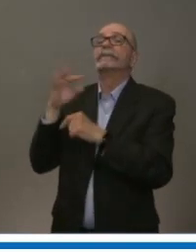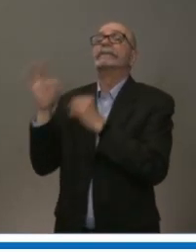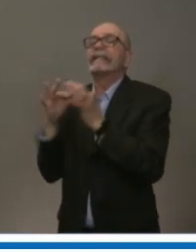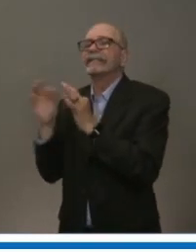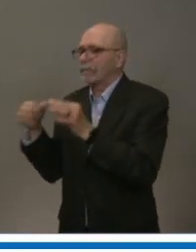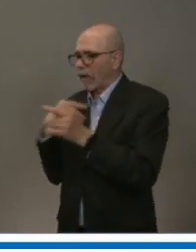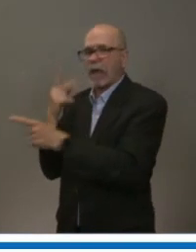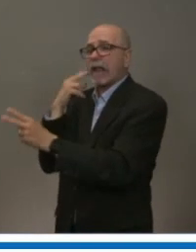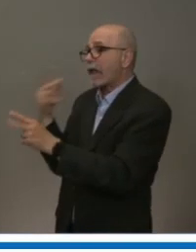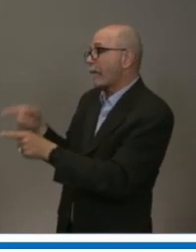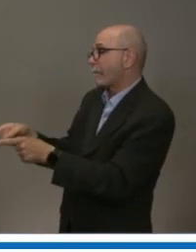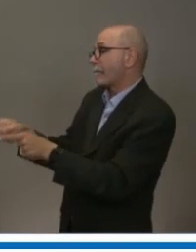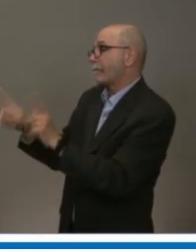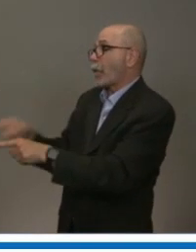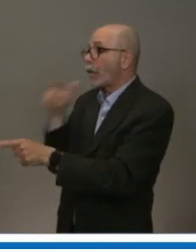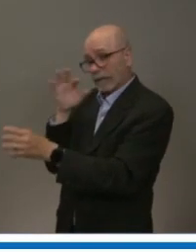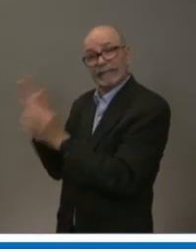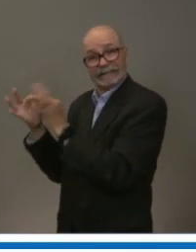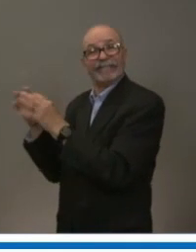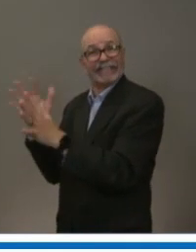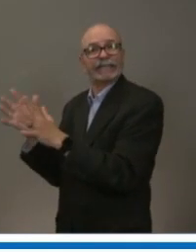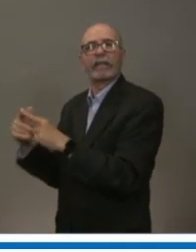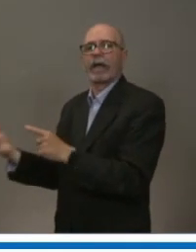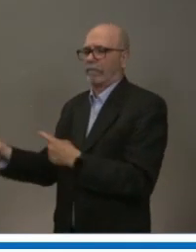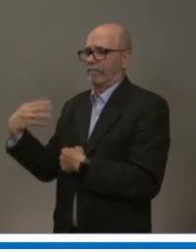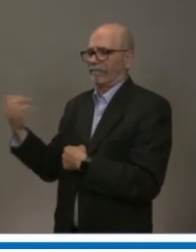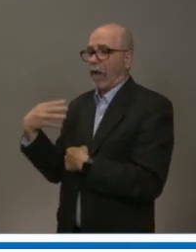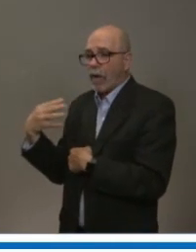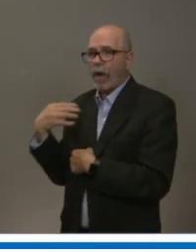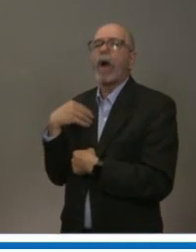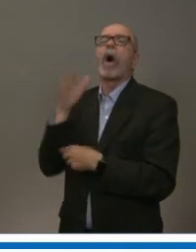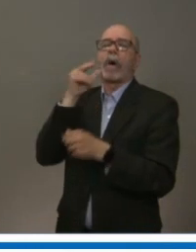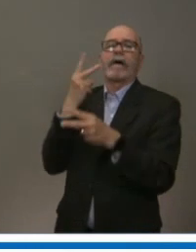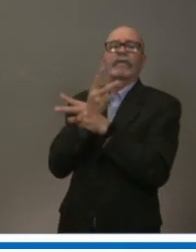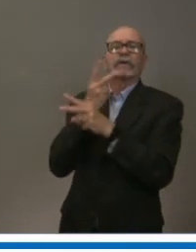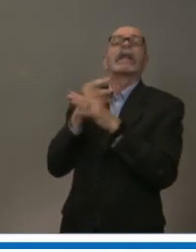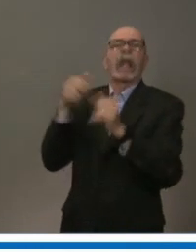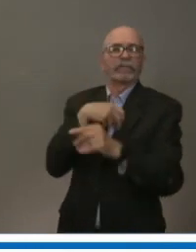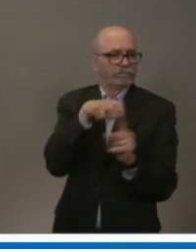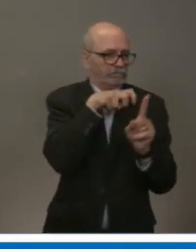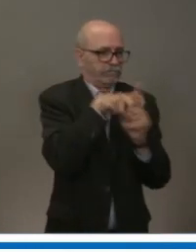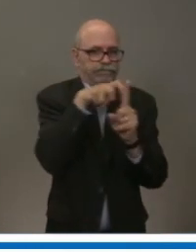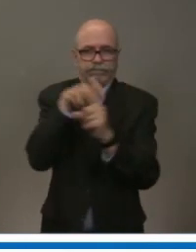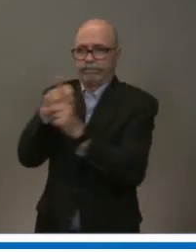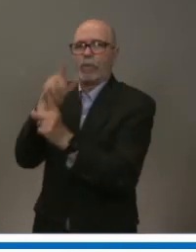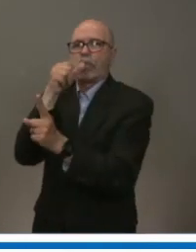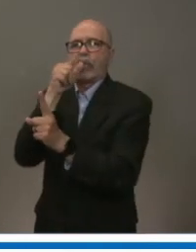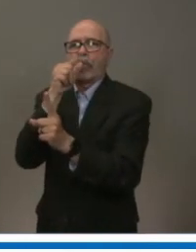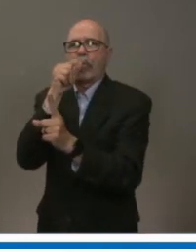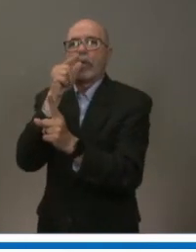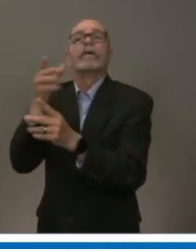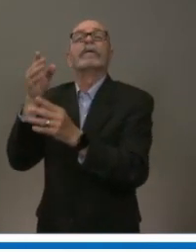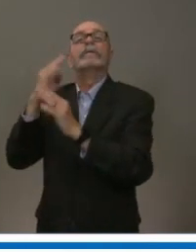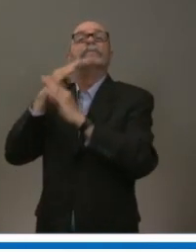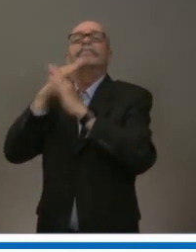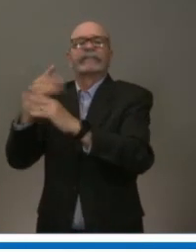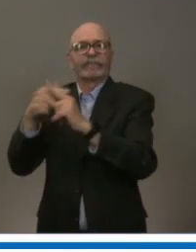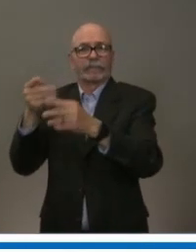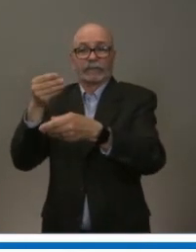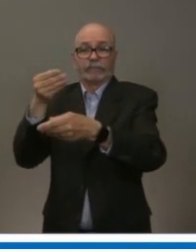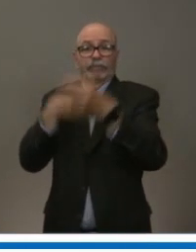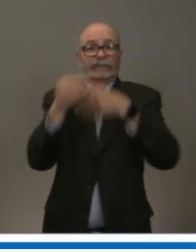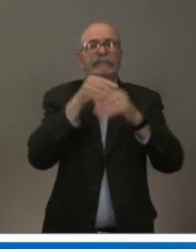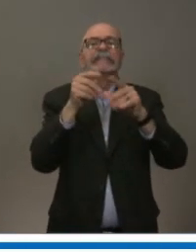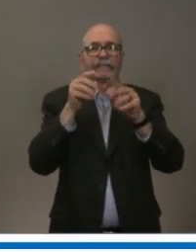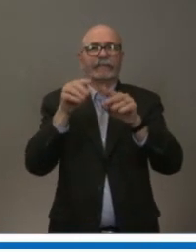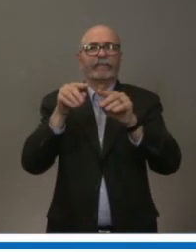how you rapidly, aggressively can contain this disease, by identifying people who are